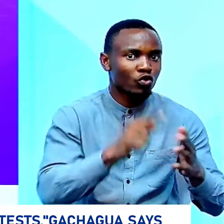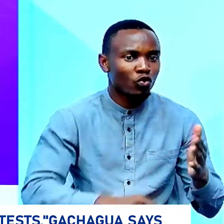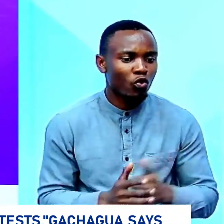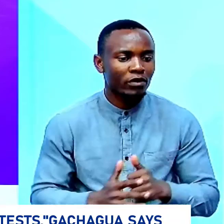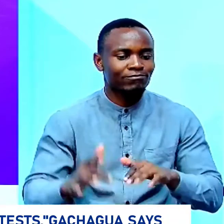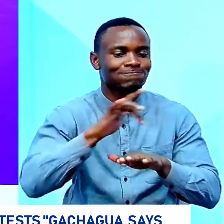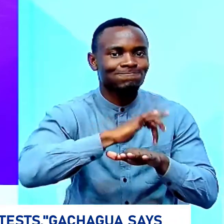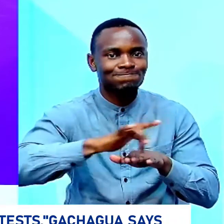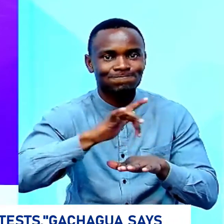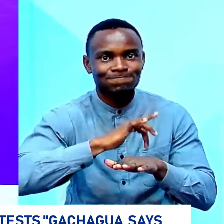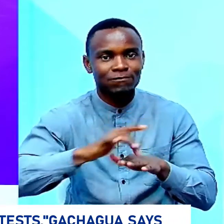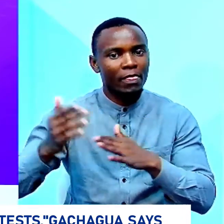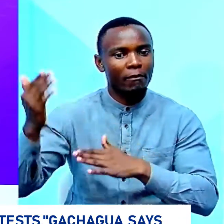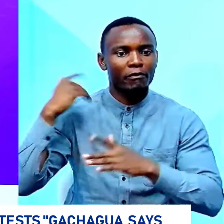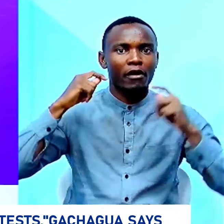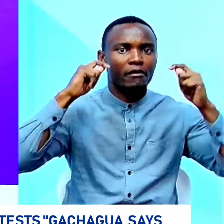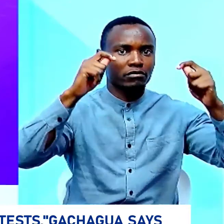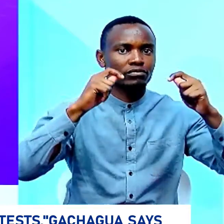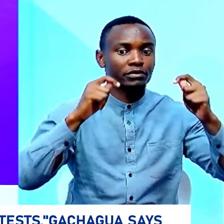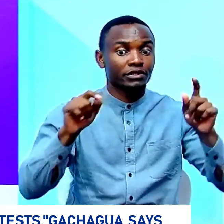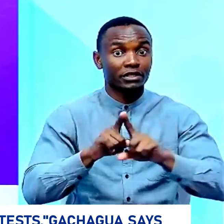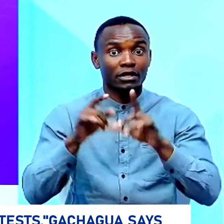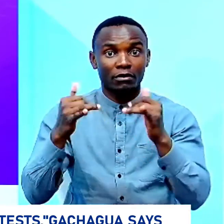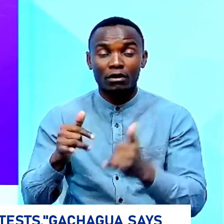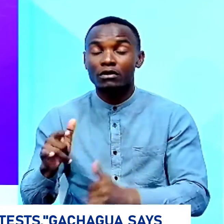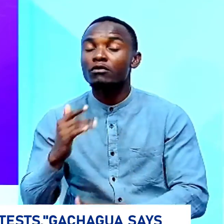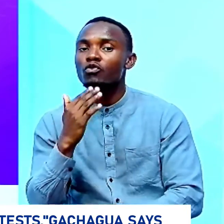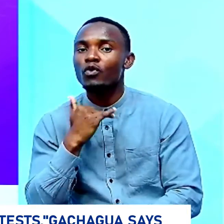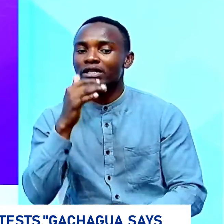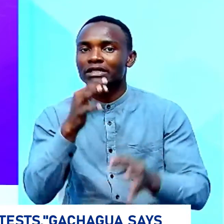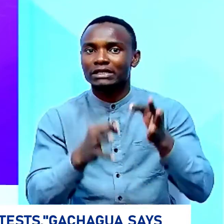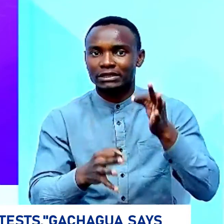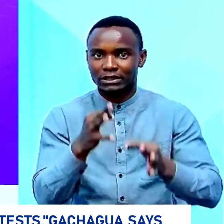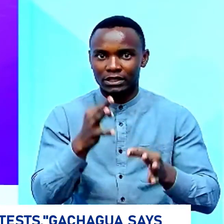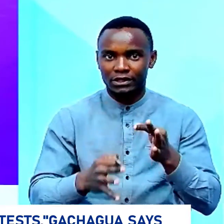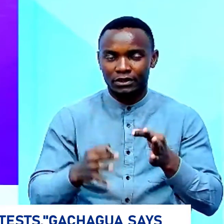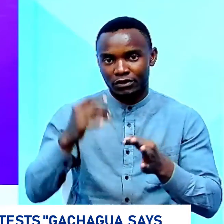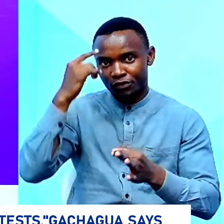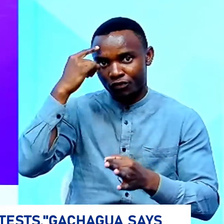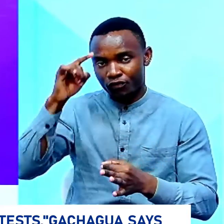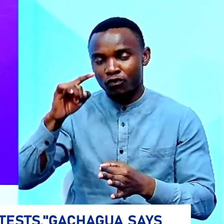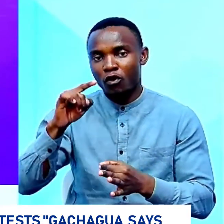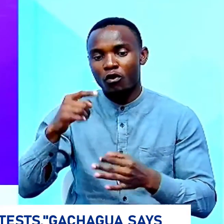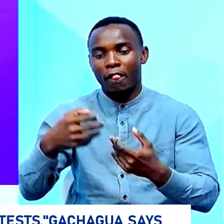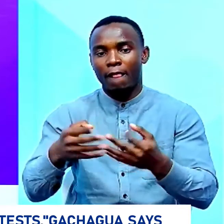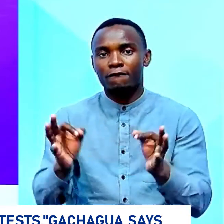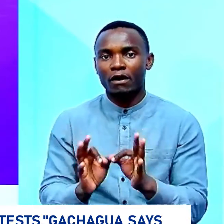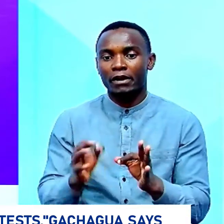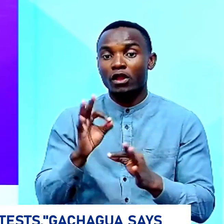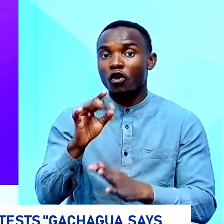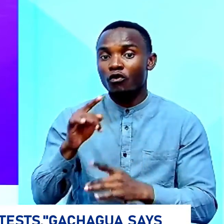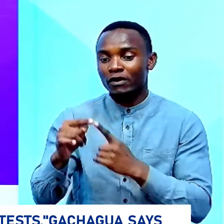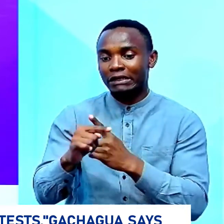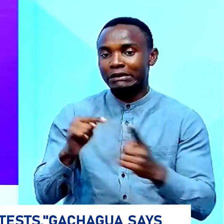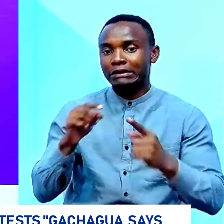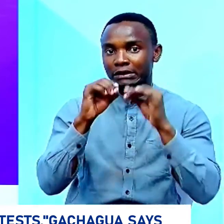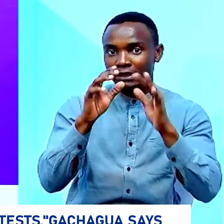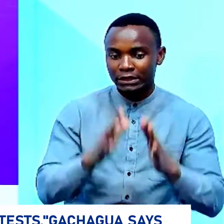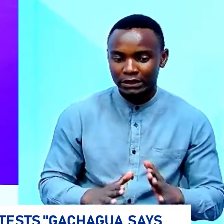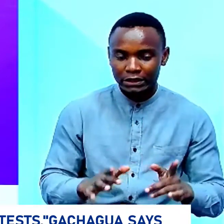protests seeking for the justice to the family of the slain teacher and